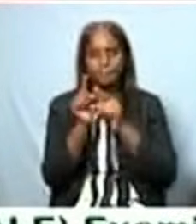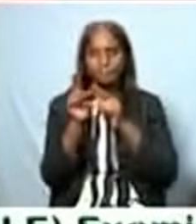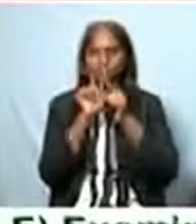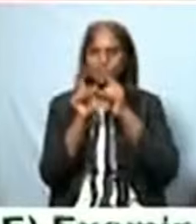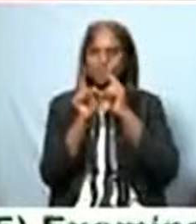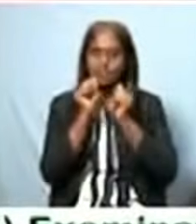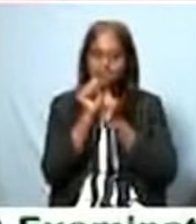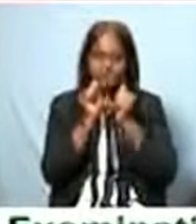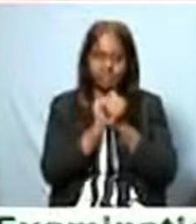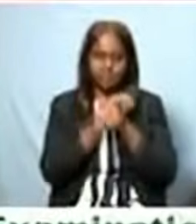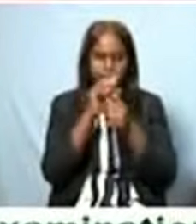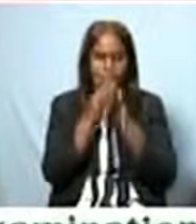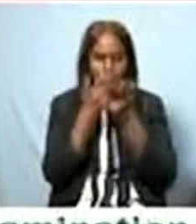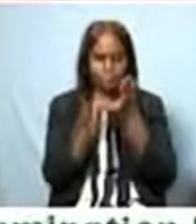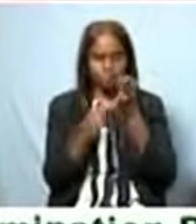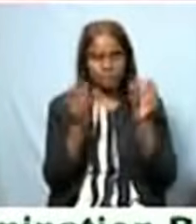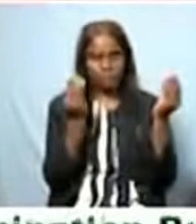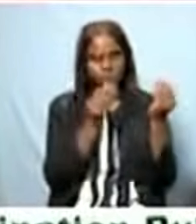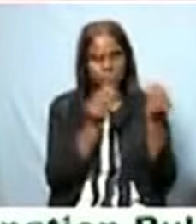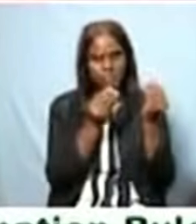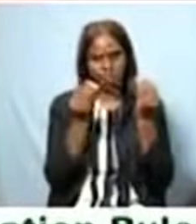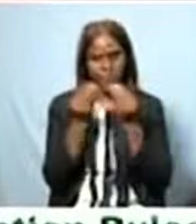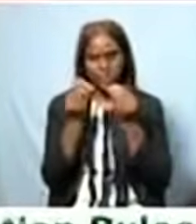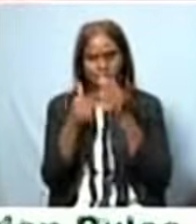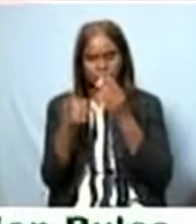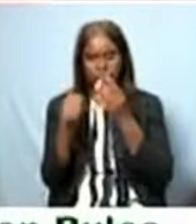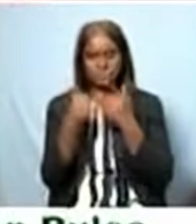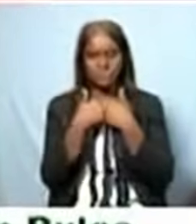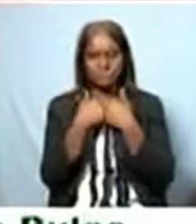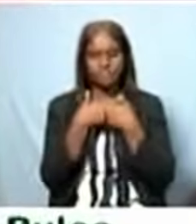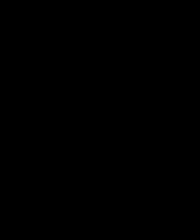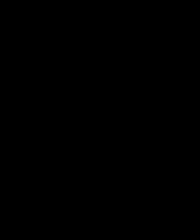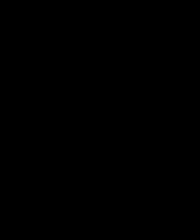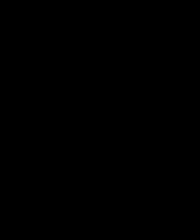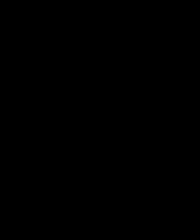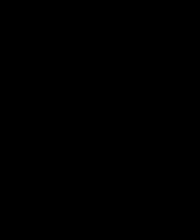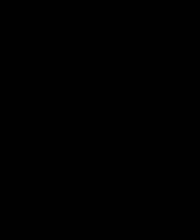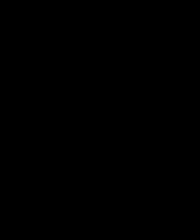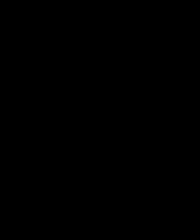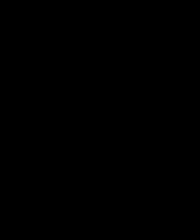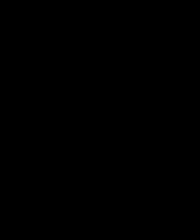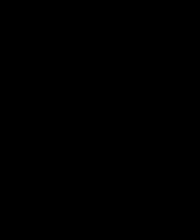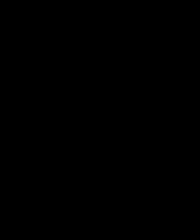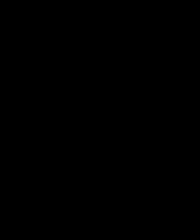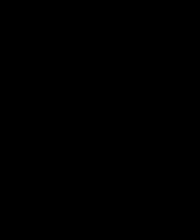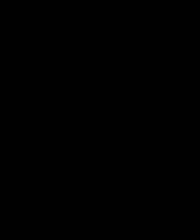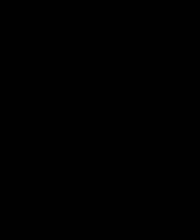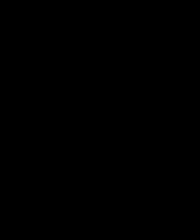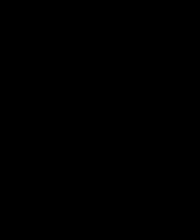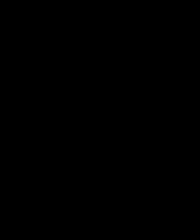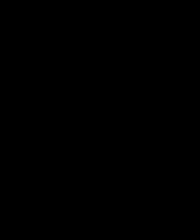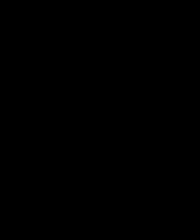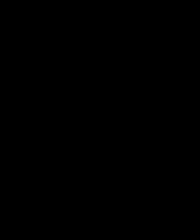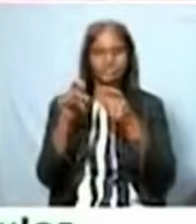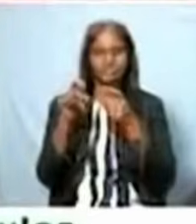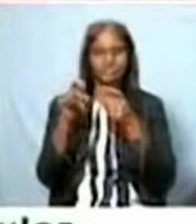about all the hindrances that they are encountering as taking this